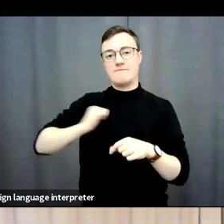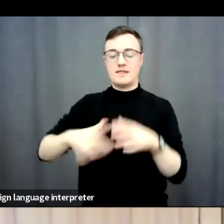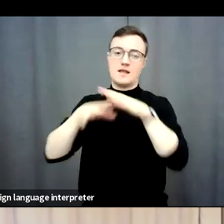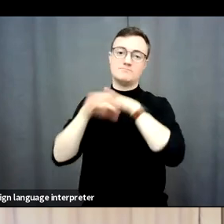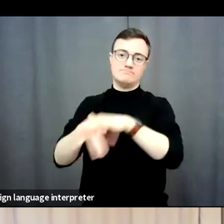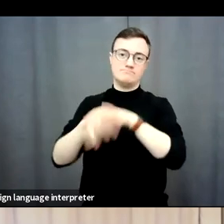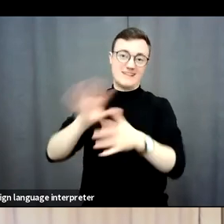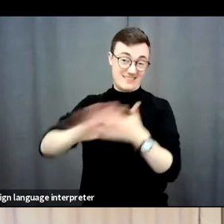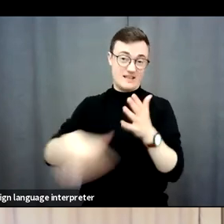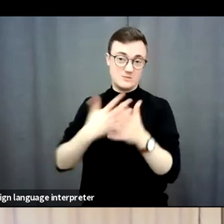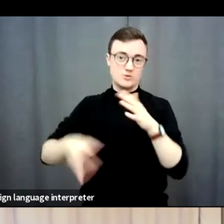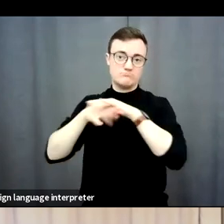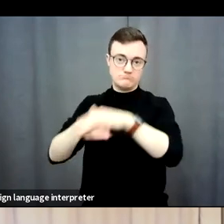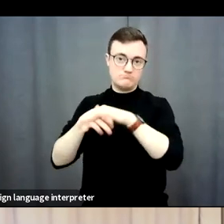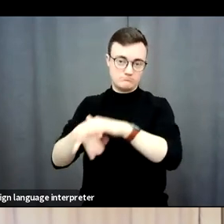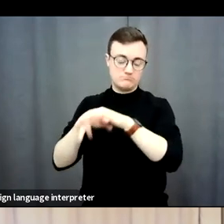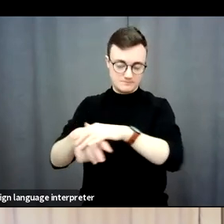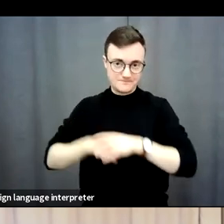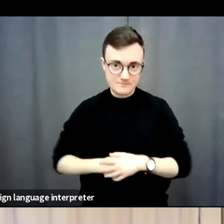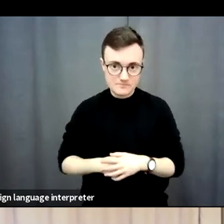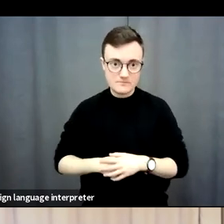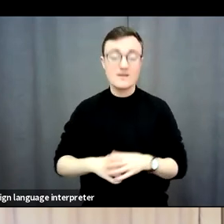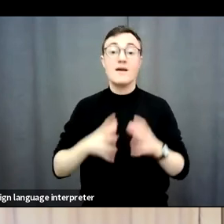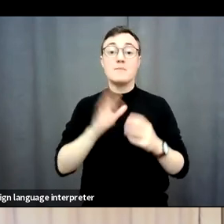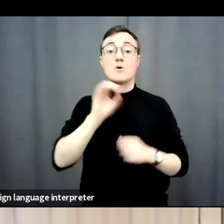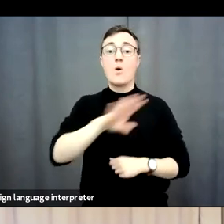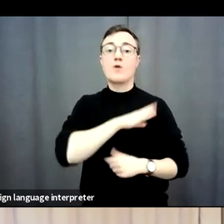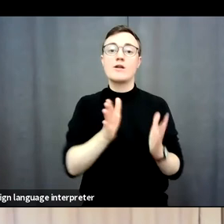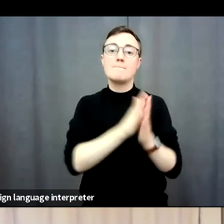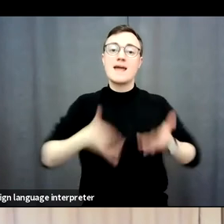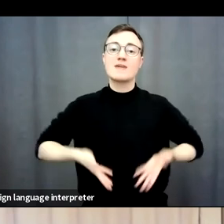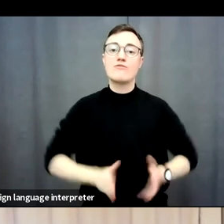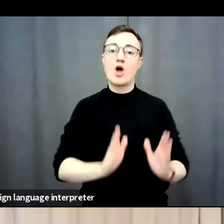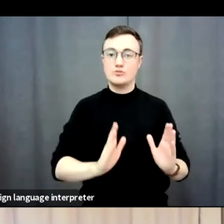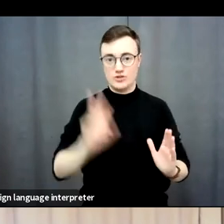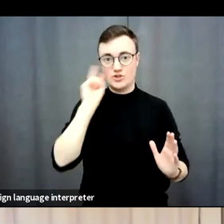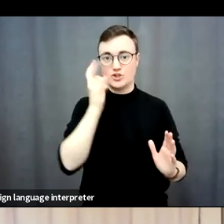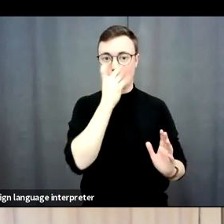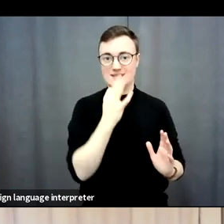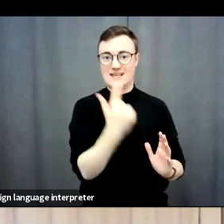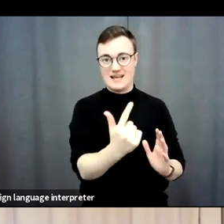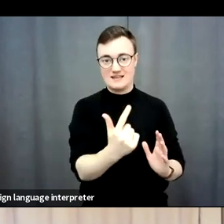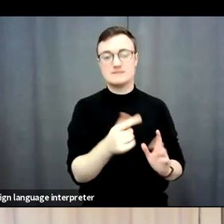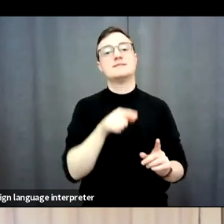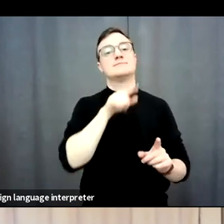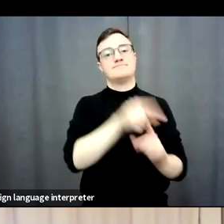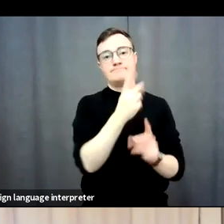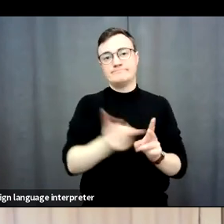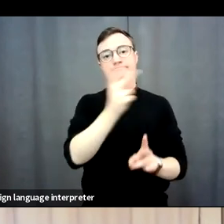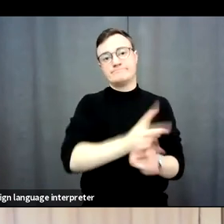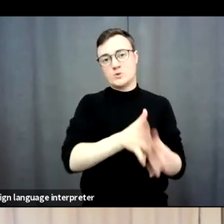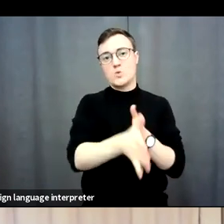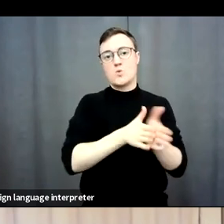sign language. And if you have congenital deafblindness, then it's so much more